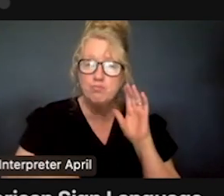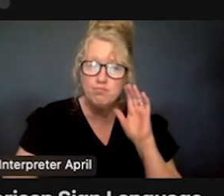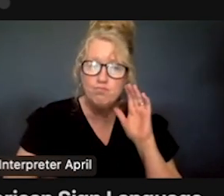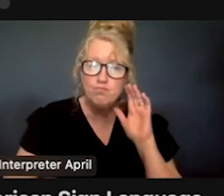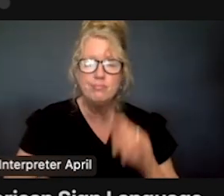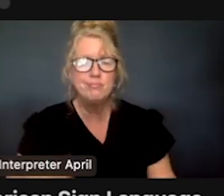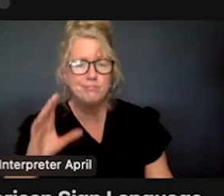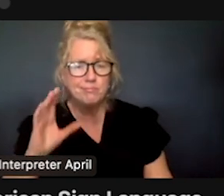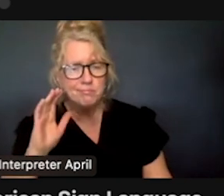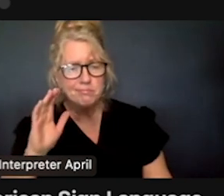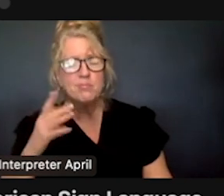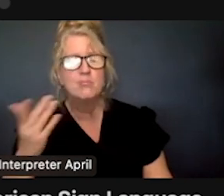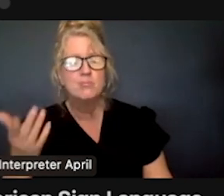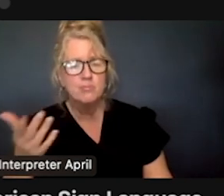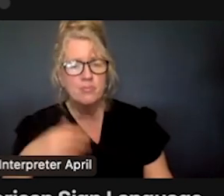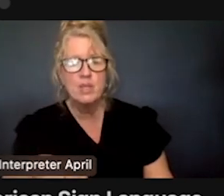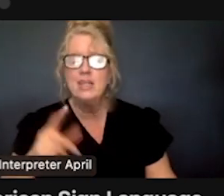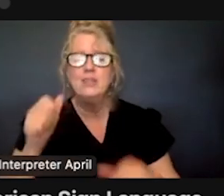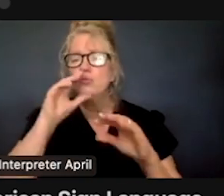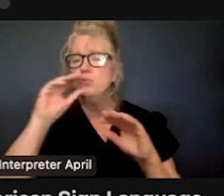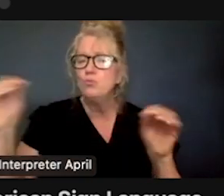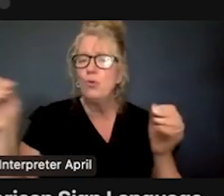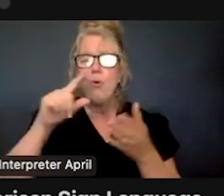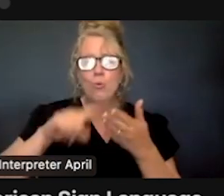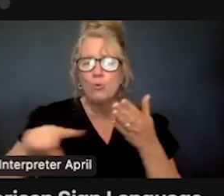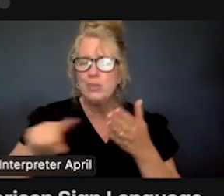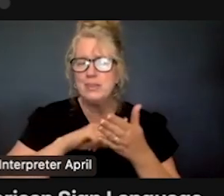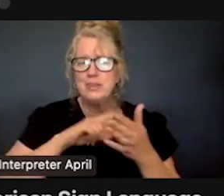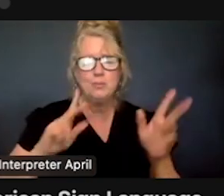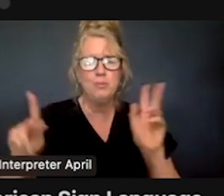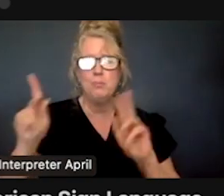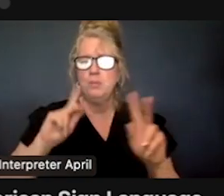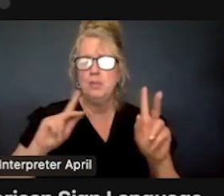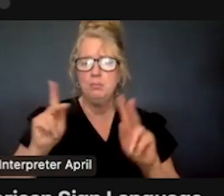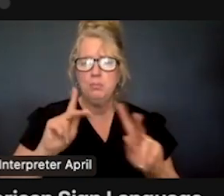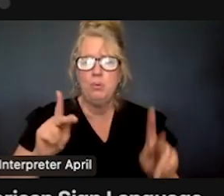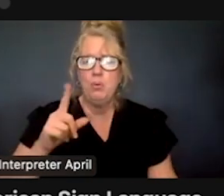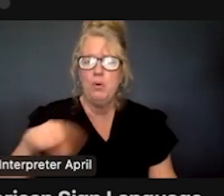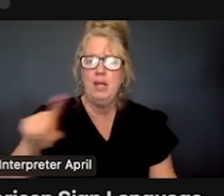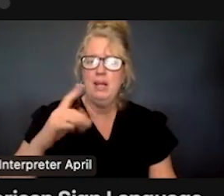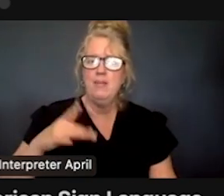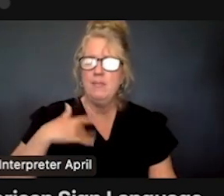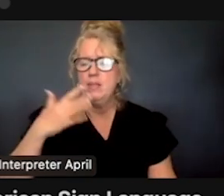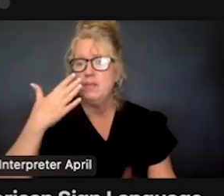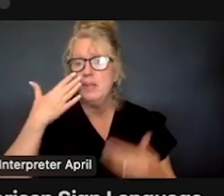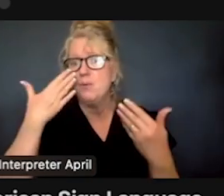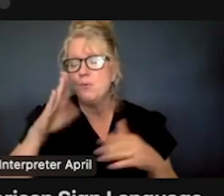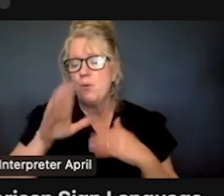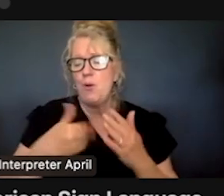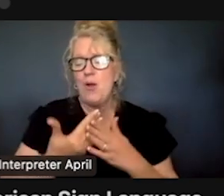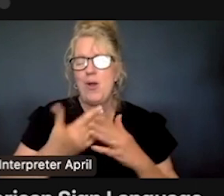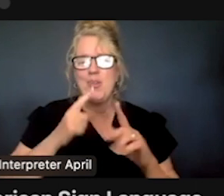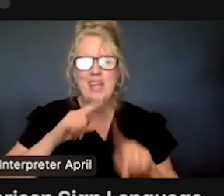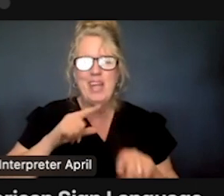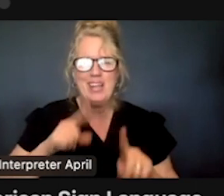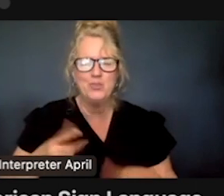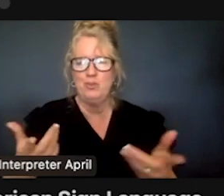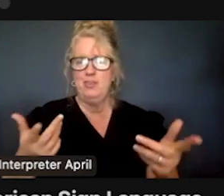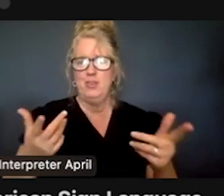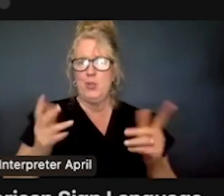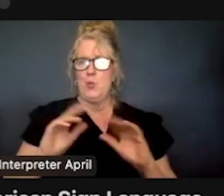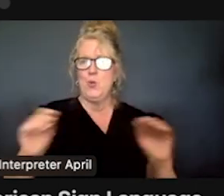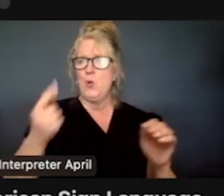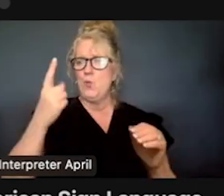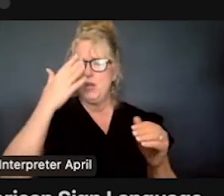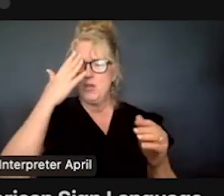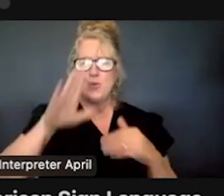experts. No criticism to people that are feeling like they don't know all the answers, right? Nobody knows all the answers, but